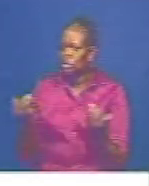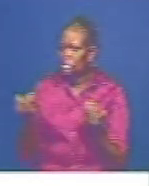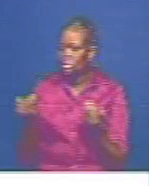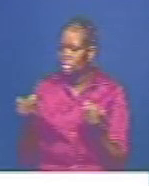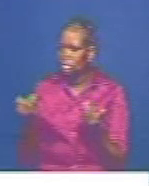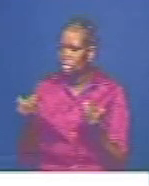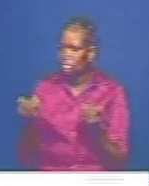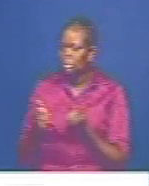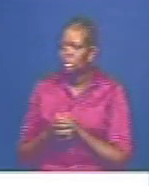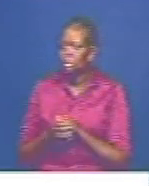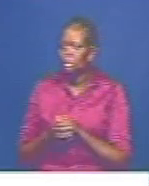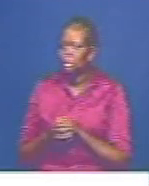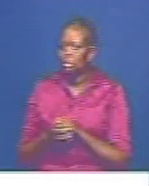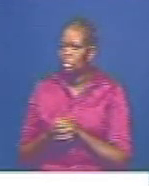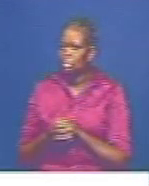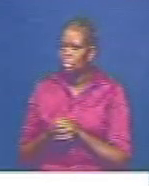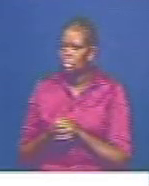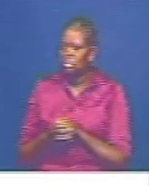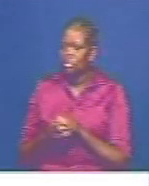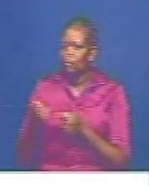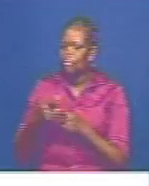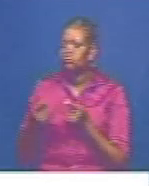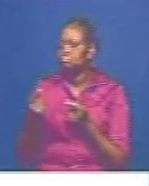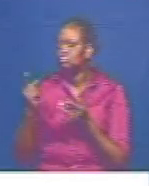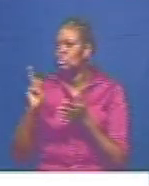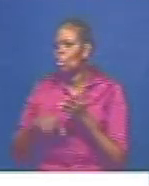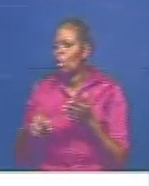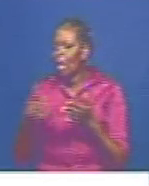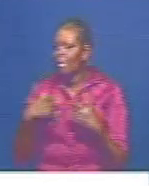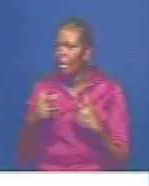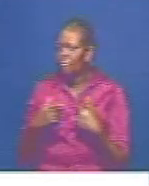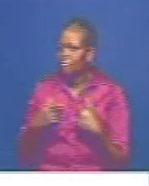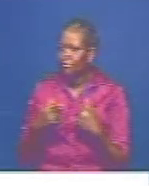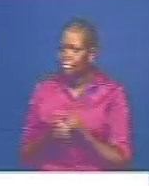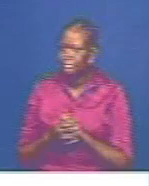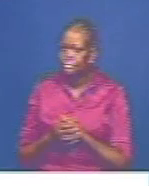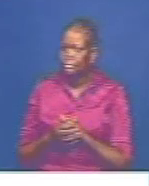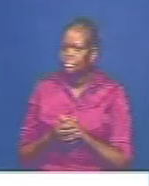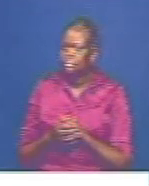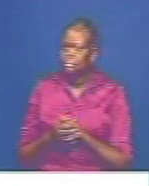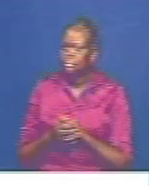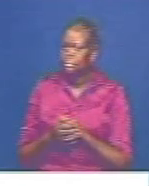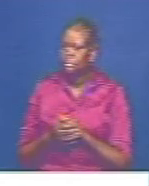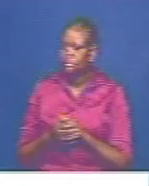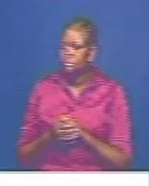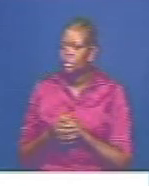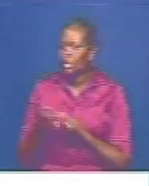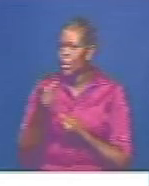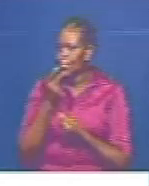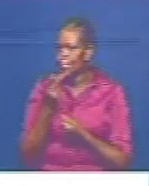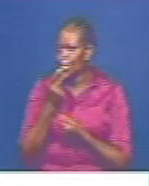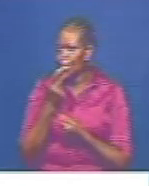statistics that we have, from the records that have been written or published, is East Pokot is